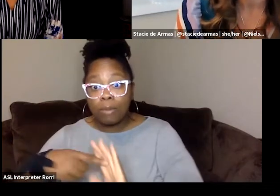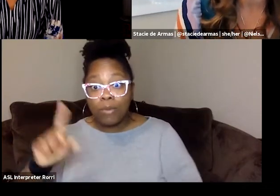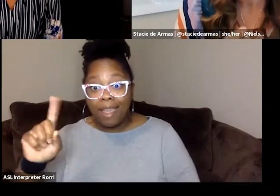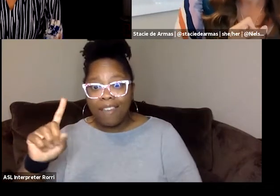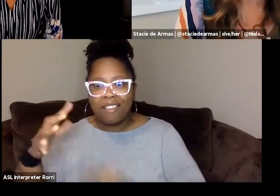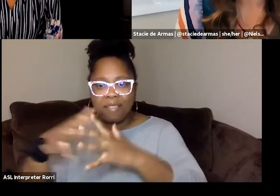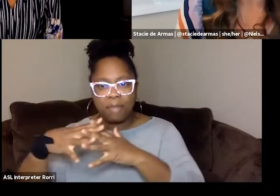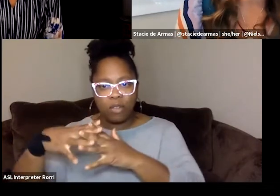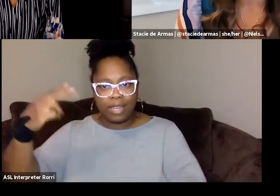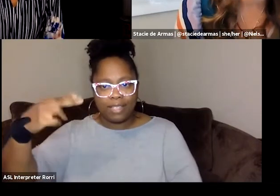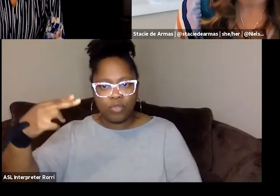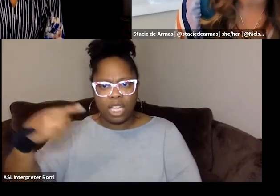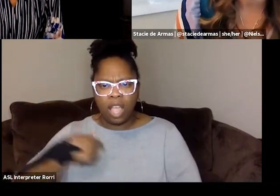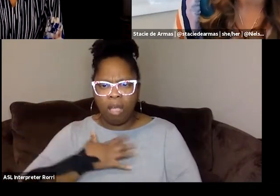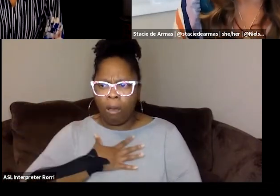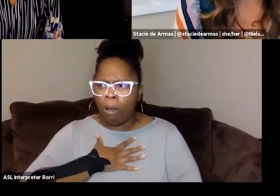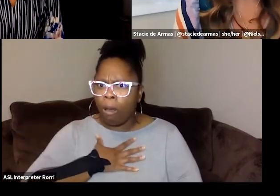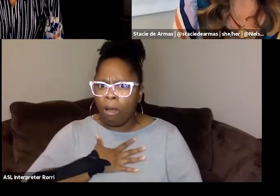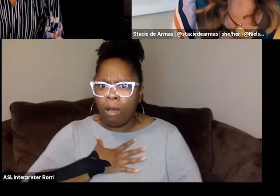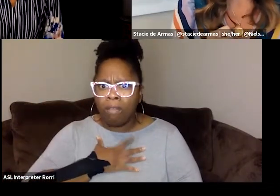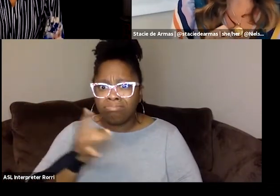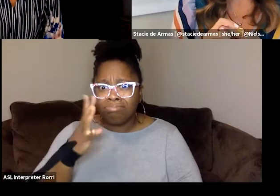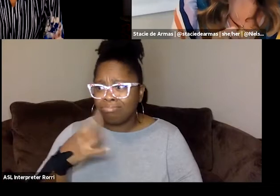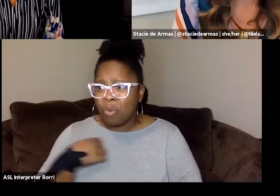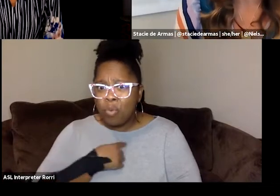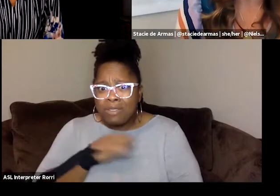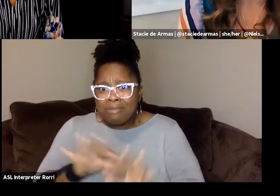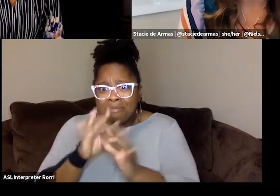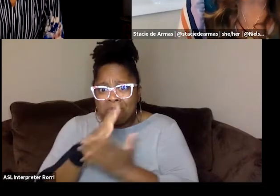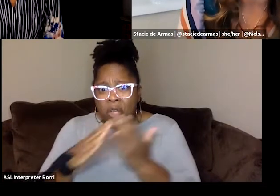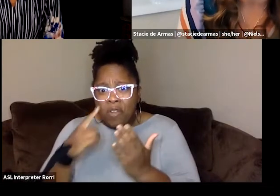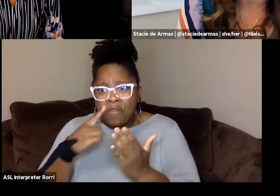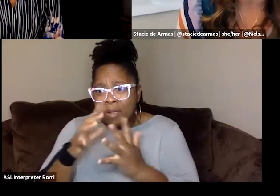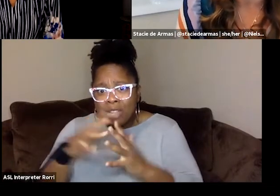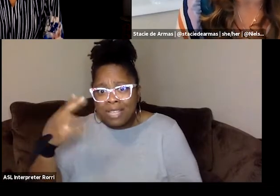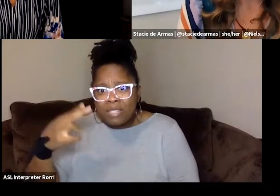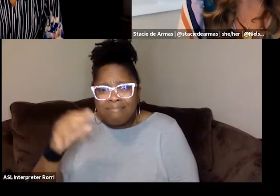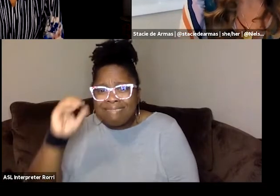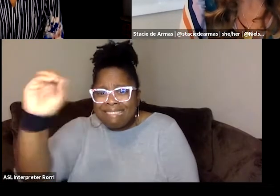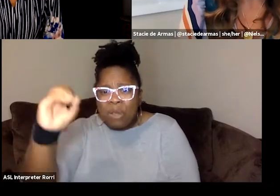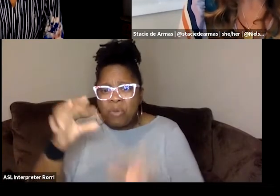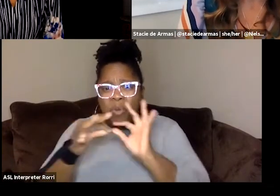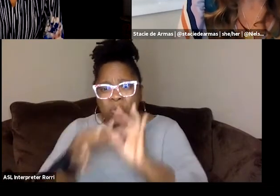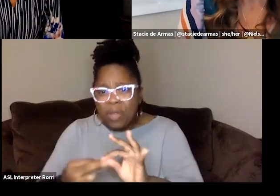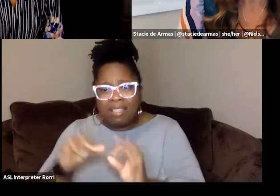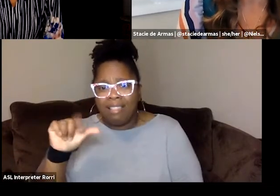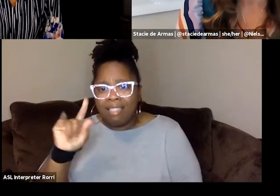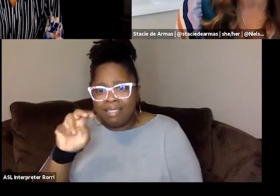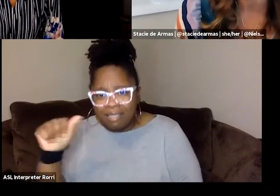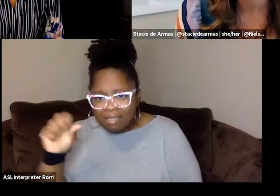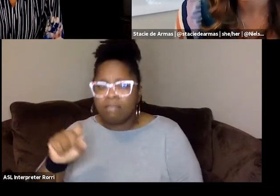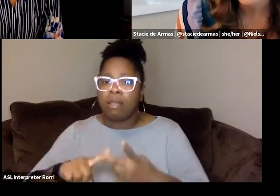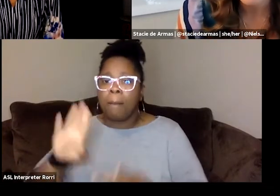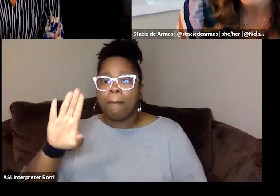American history, that one broke my heart right away. We're such a significant, there's zero representation and themes around in those genres.